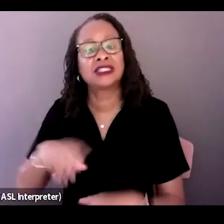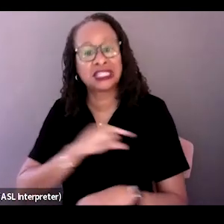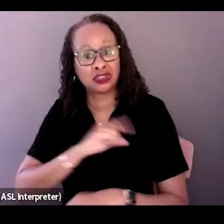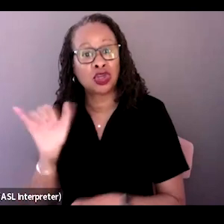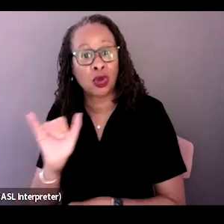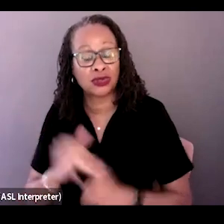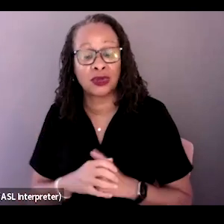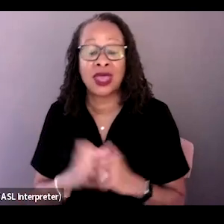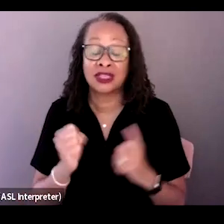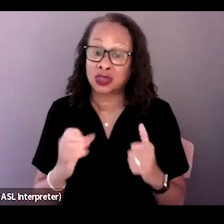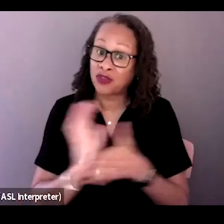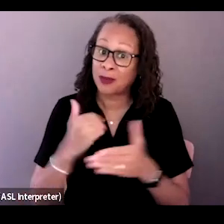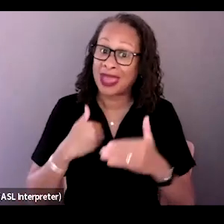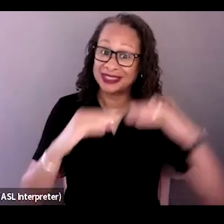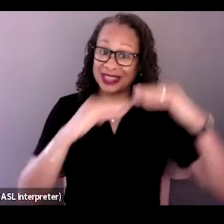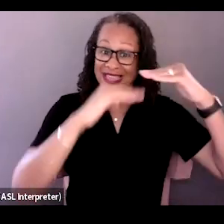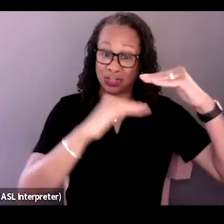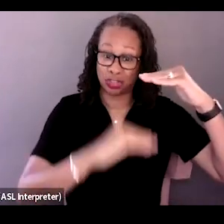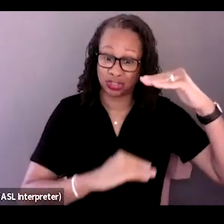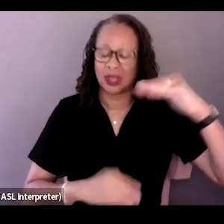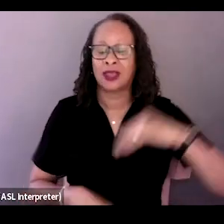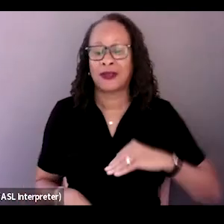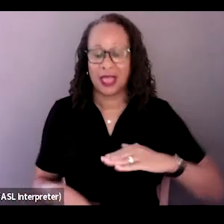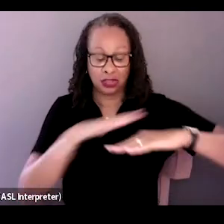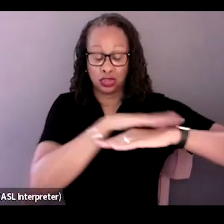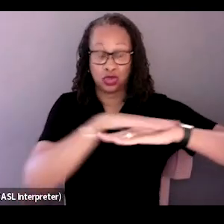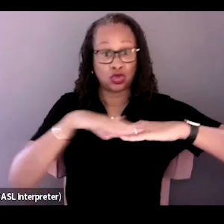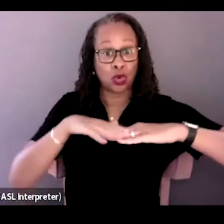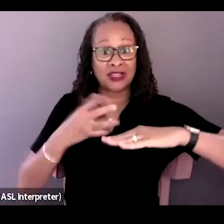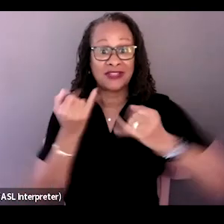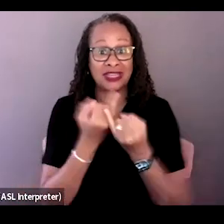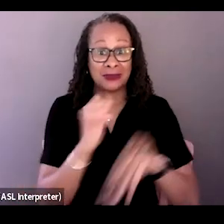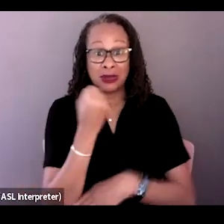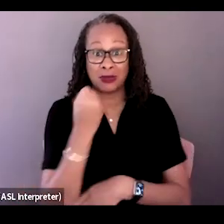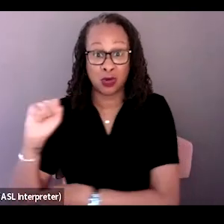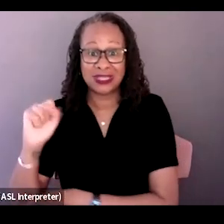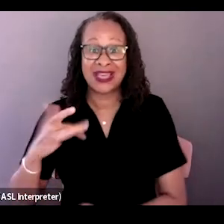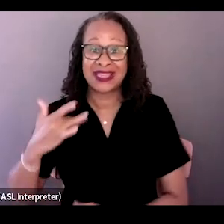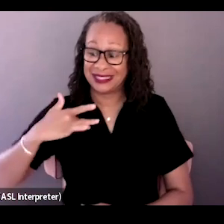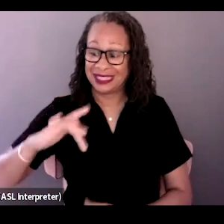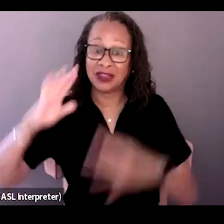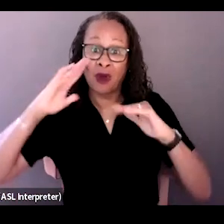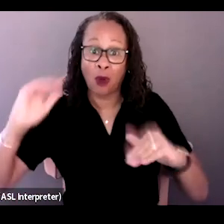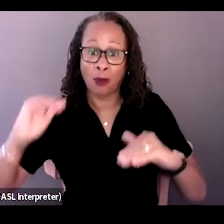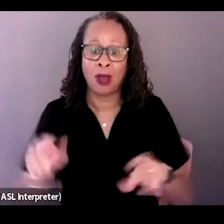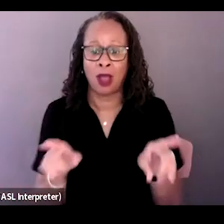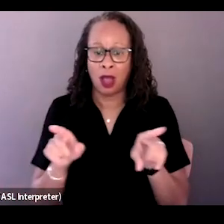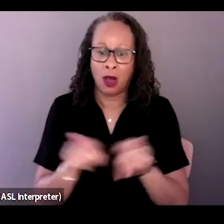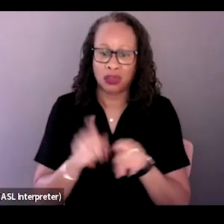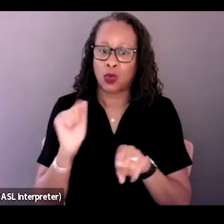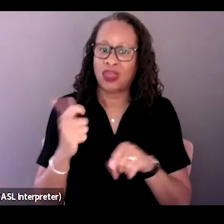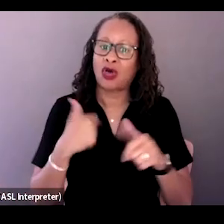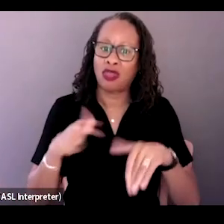it's layered. You have the story of that independence movement, that sense of hope, also with all the non-aligned countries